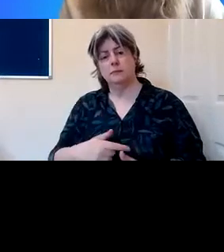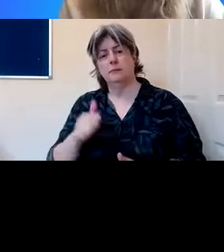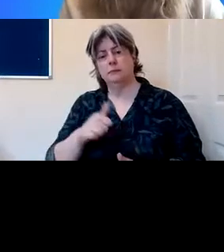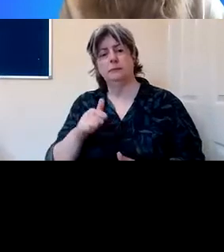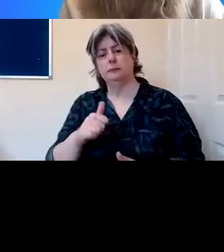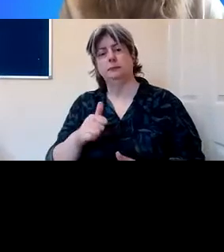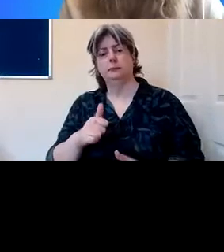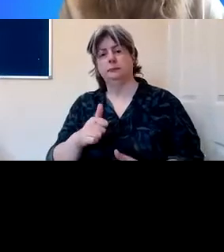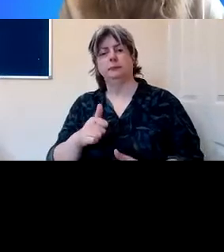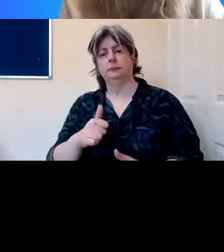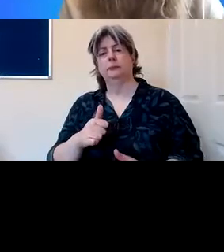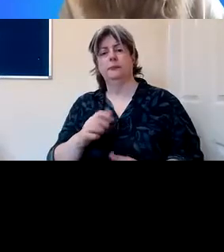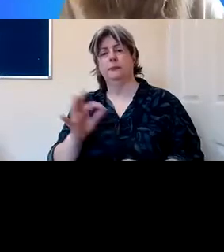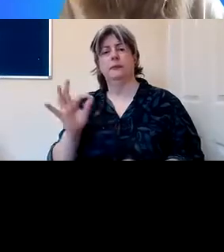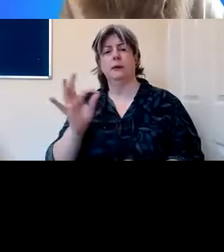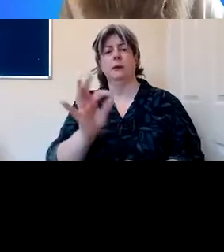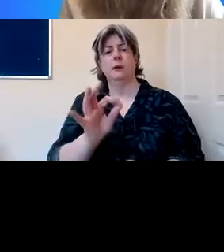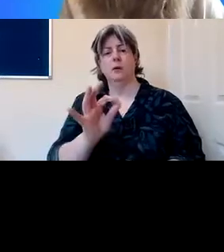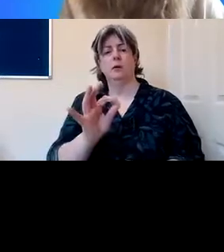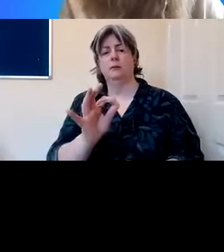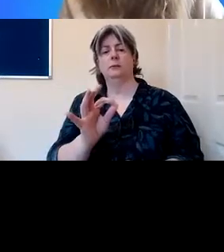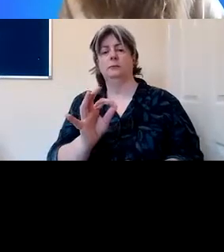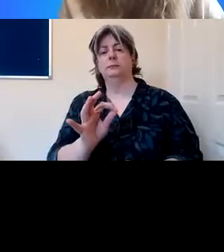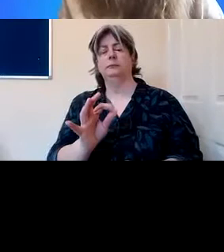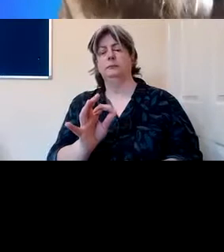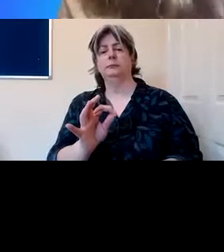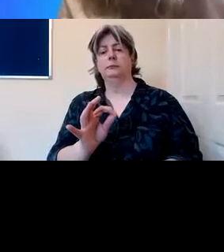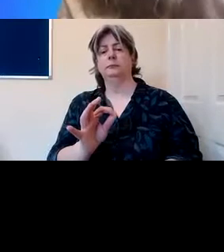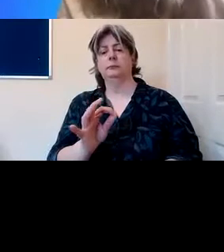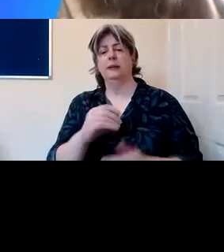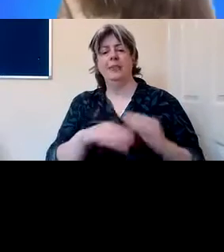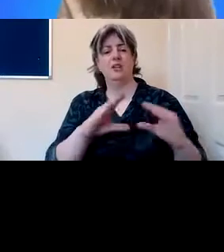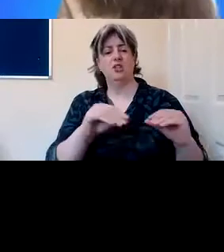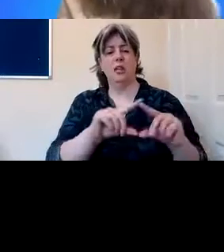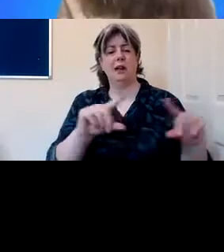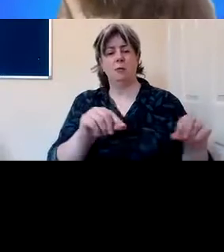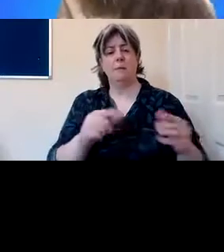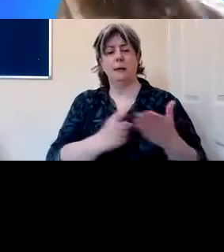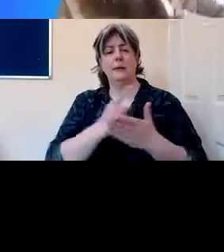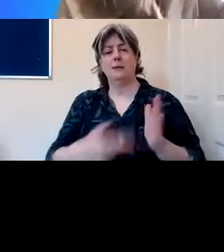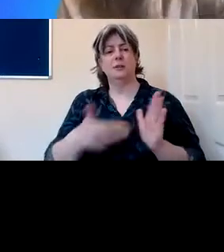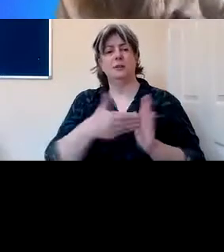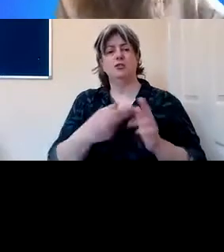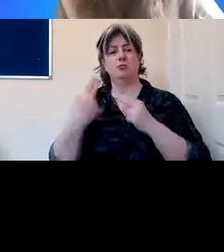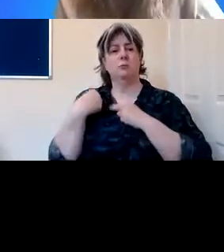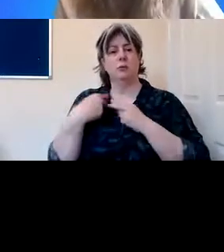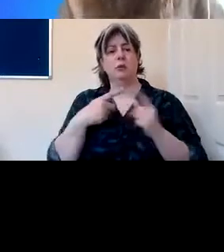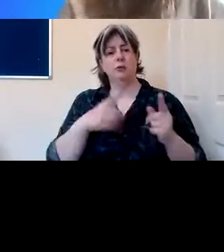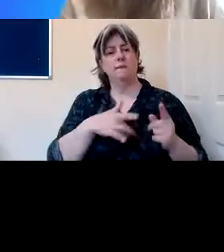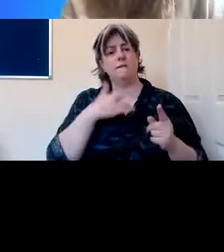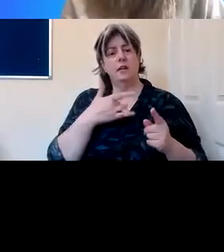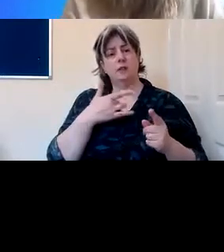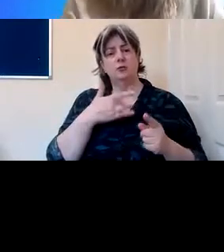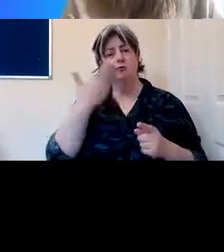basically, there's a question that's been posed in the chat function around additional responsibilities. And do you feel that schools take on a lot